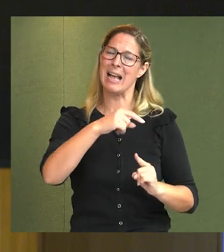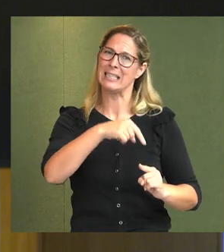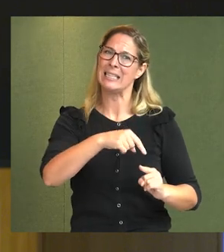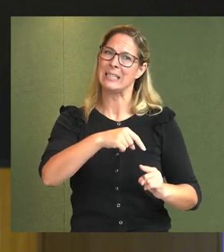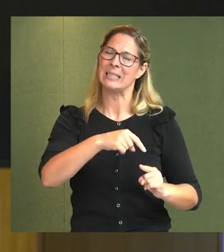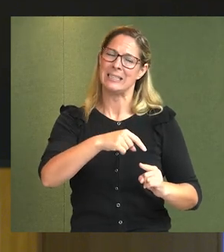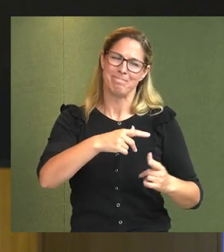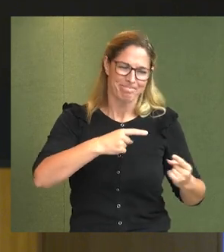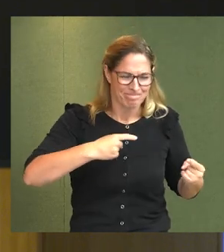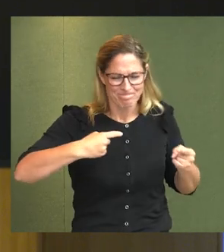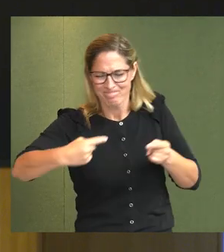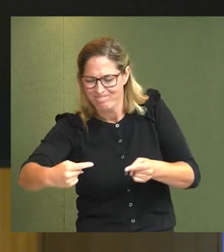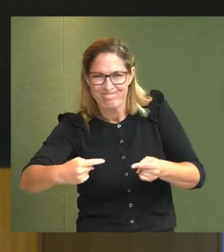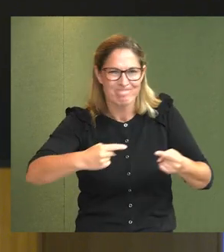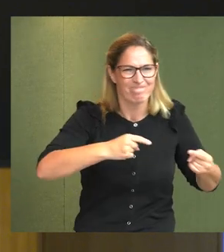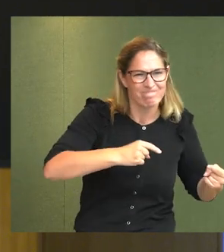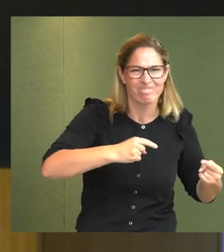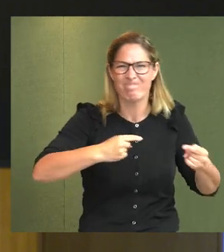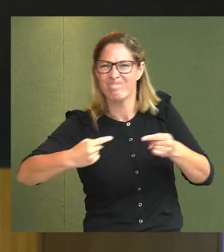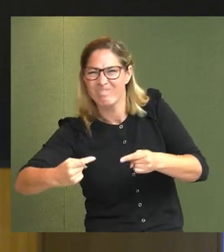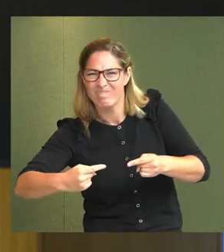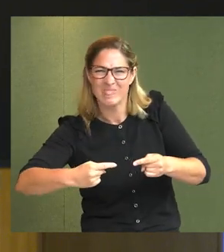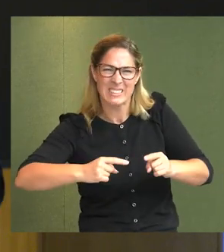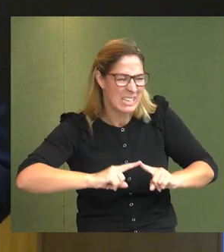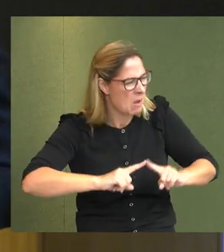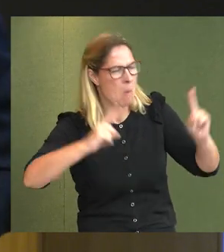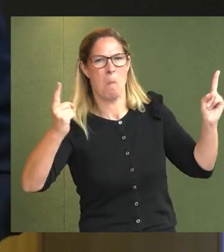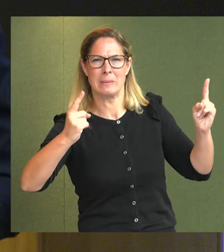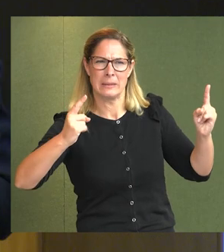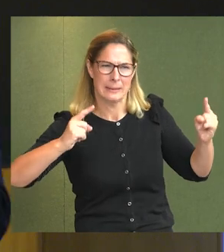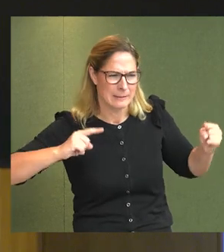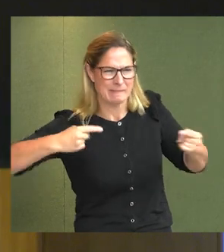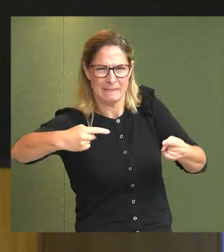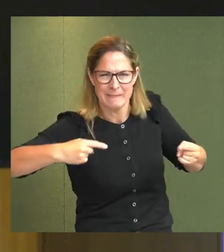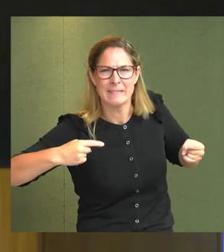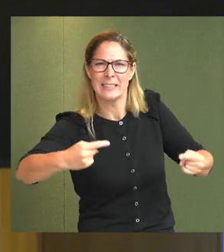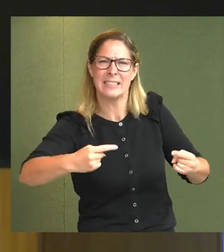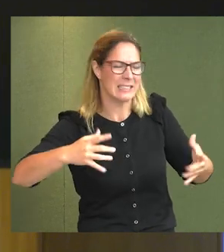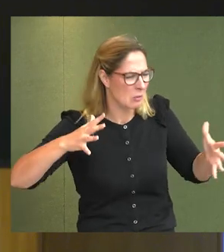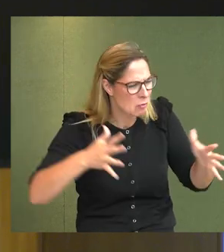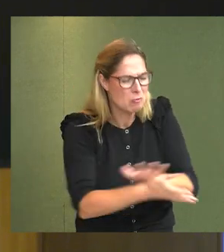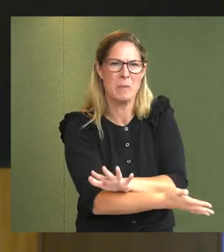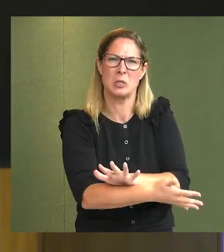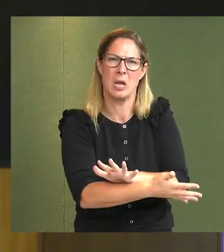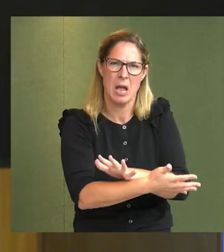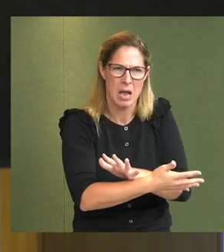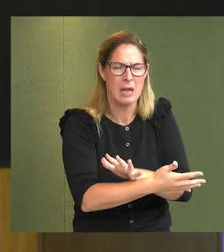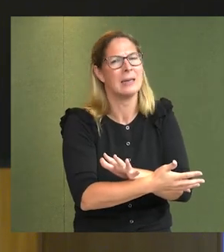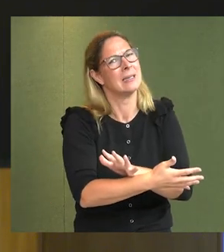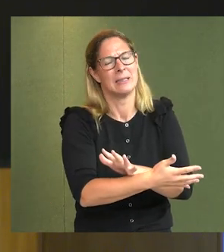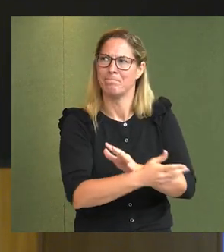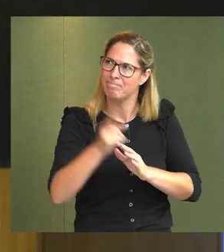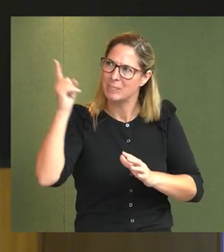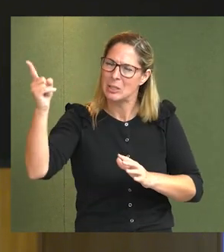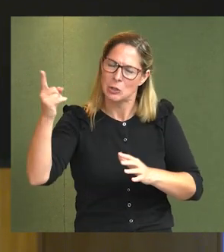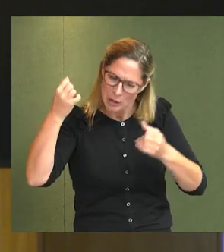overshadowed by polarization, by extremes, by rupture and rancor, she found